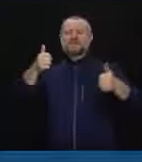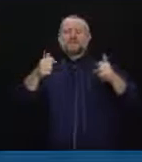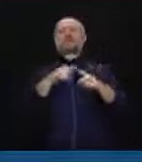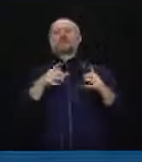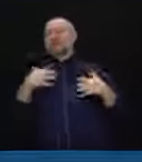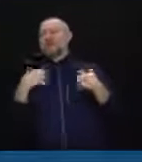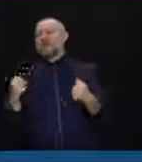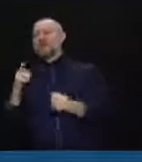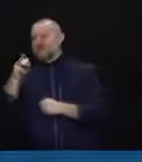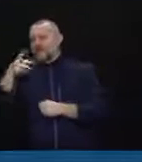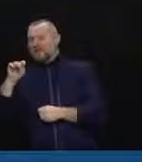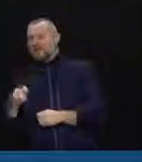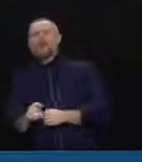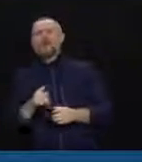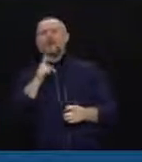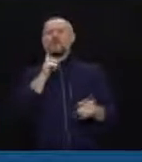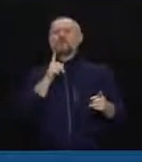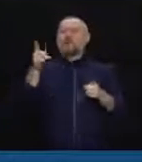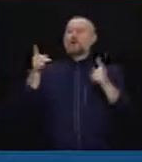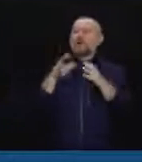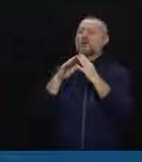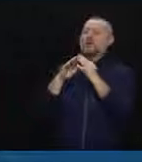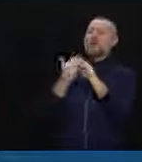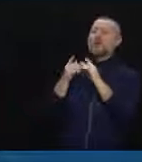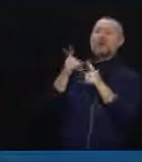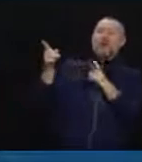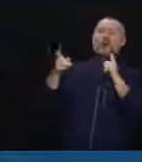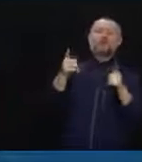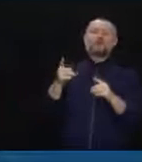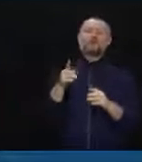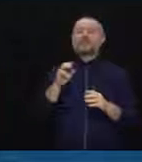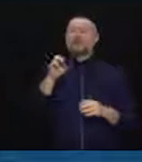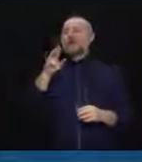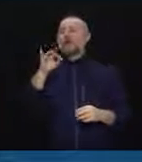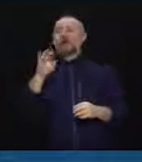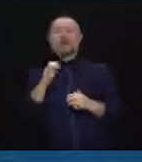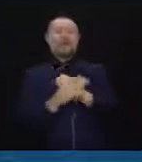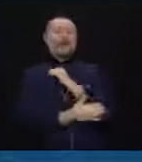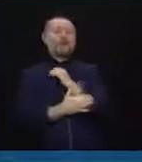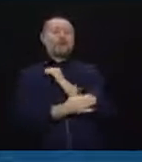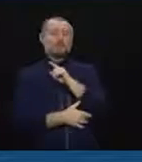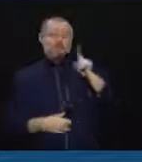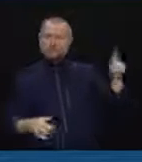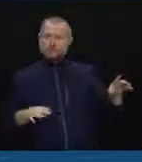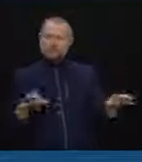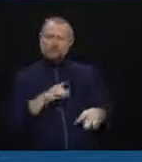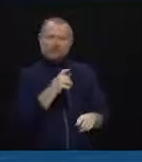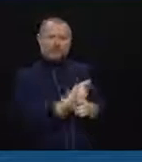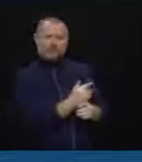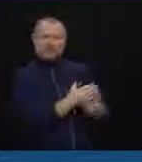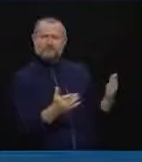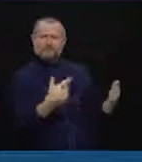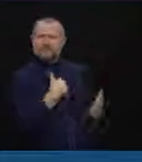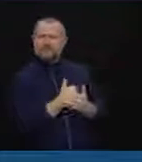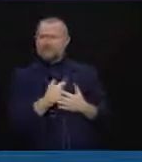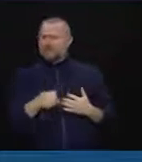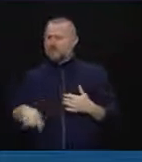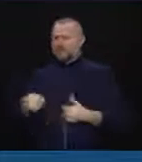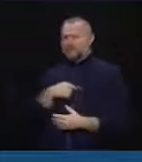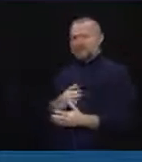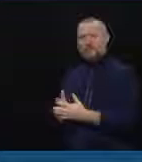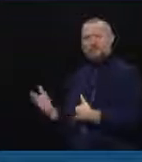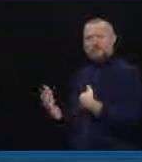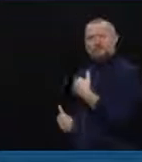as Erie County who did the right thing to help us get through this. I believe this has made a huge difference, and it gives